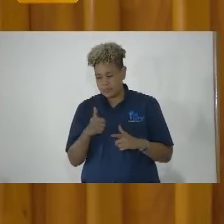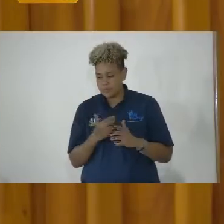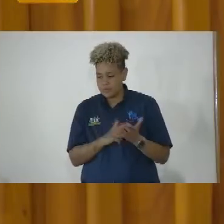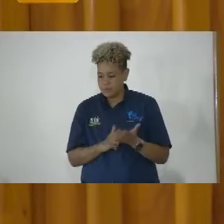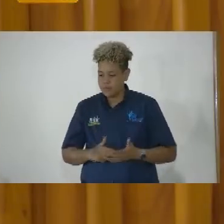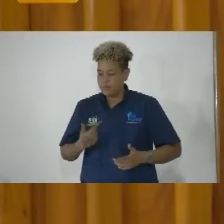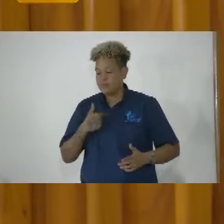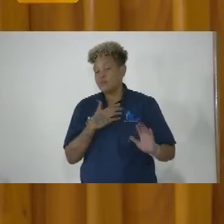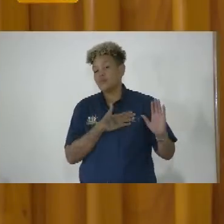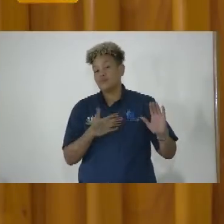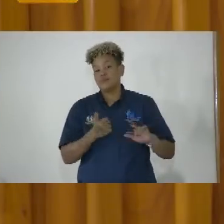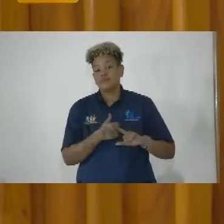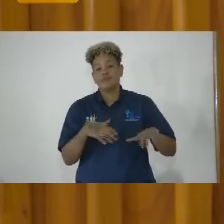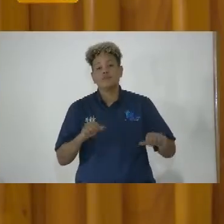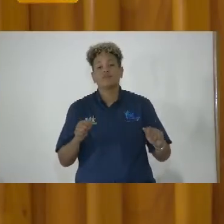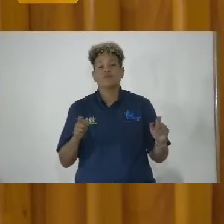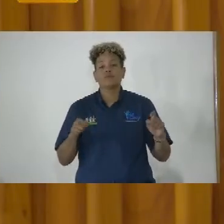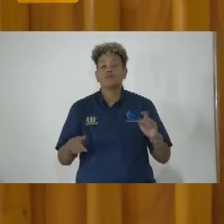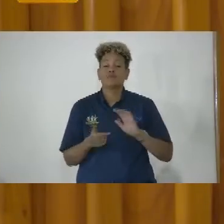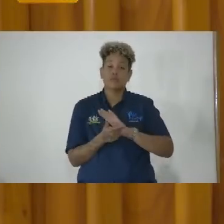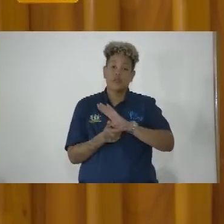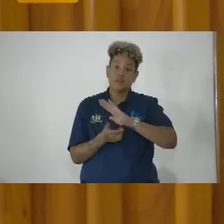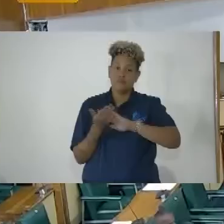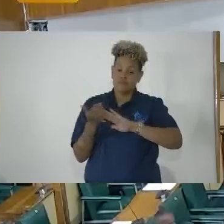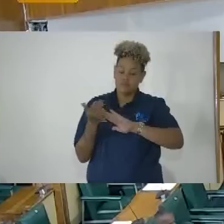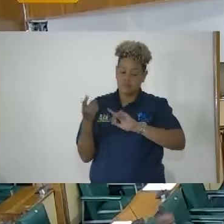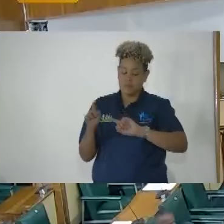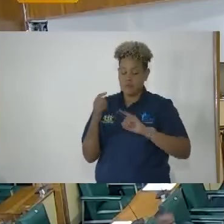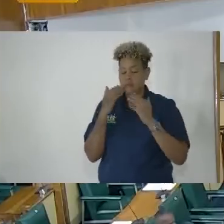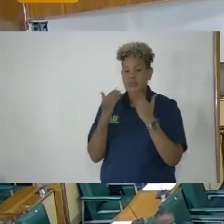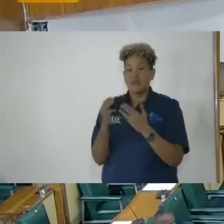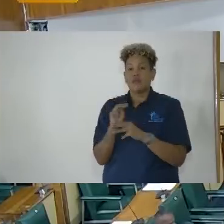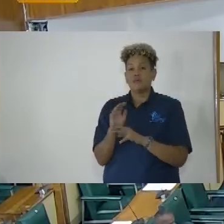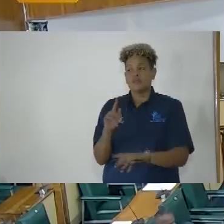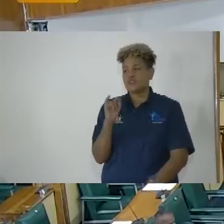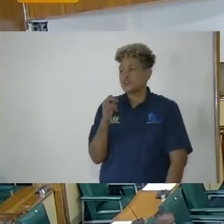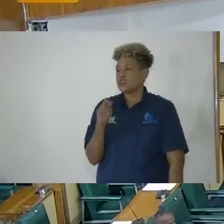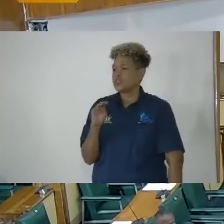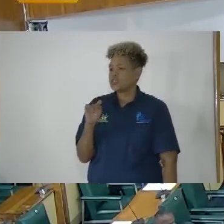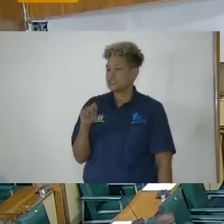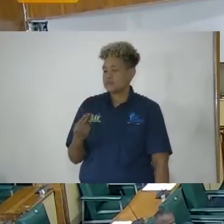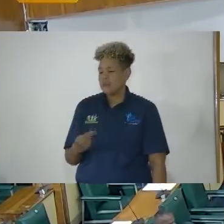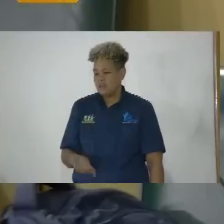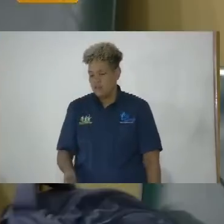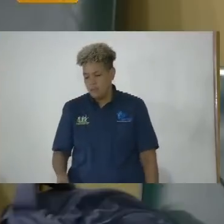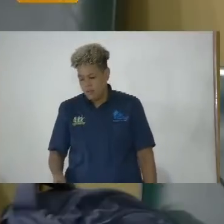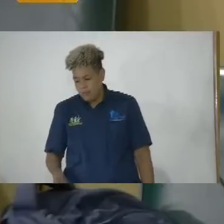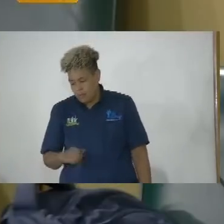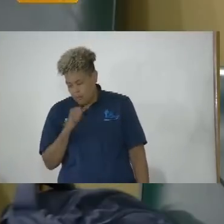I signify my willingness to take charge of the bill. Thank you, Minister Johnson Smith.